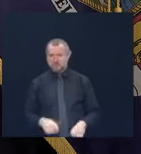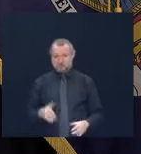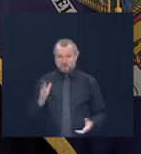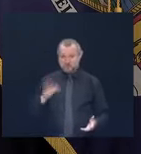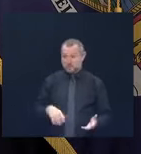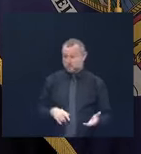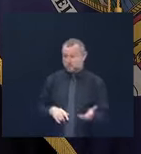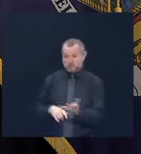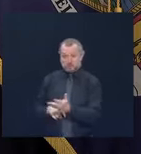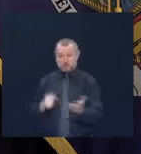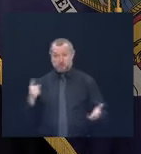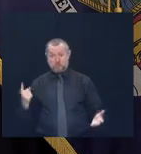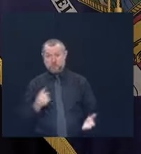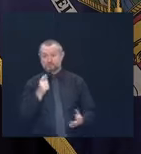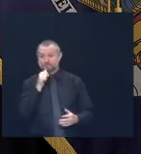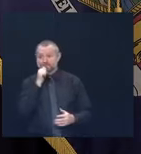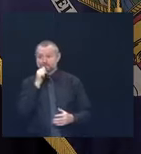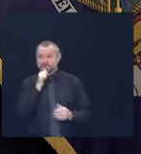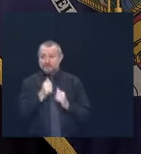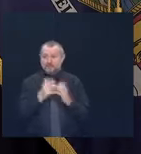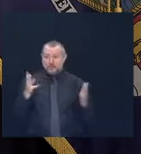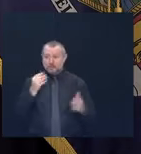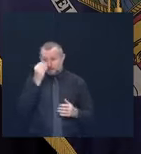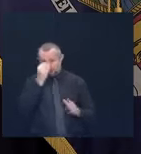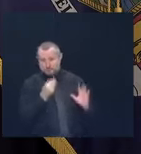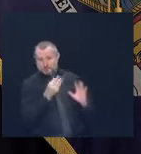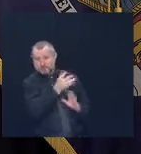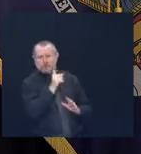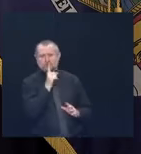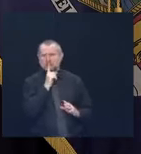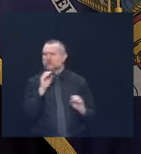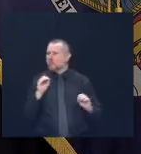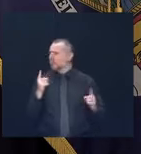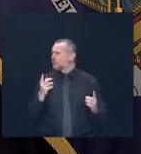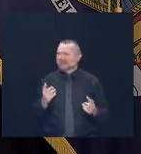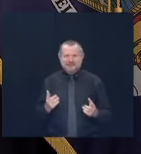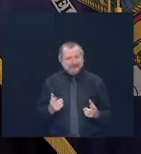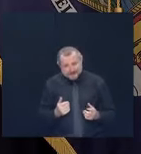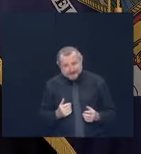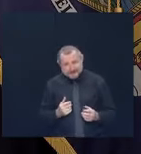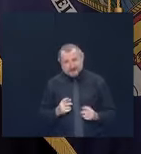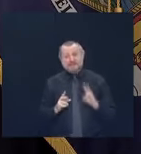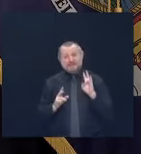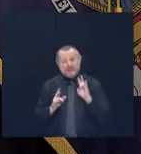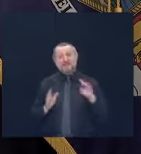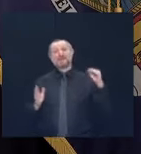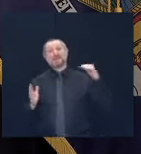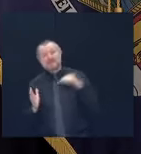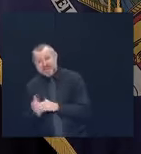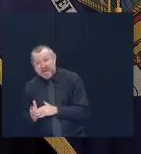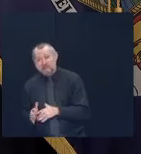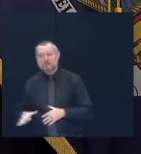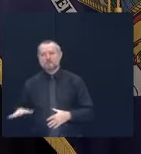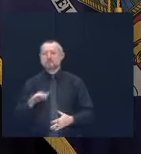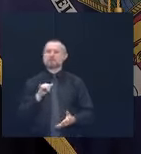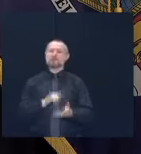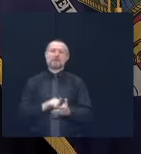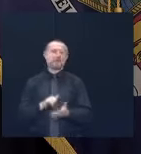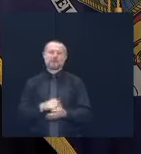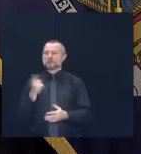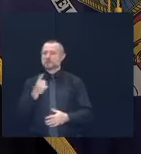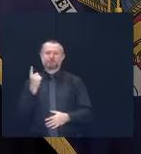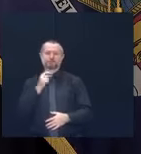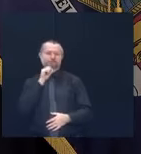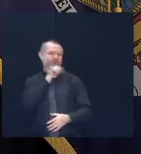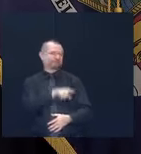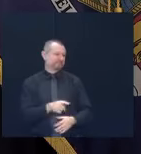one. That's the only way to keep a secret. 7,000 people were there. It's going to be hard to keep